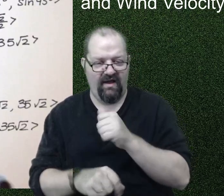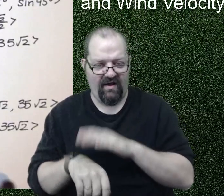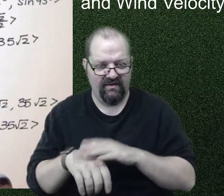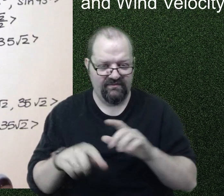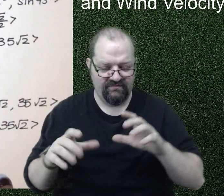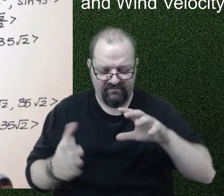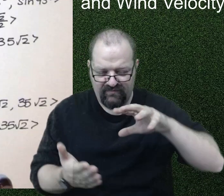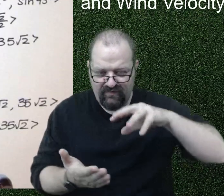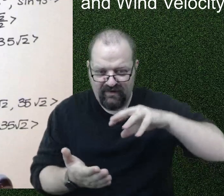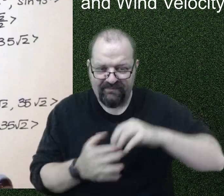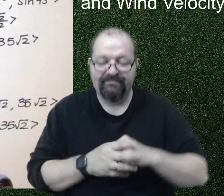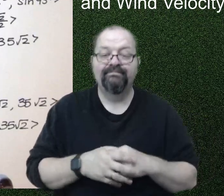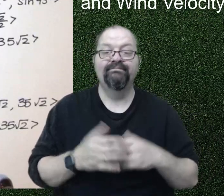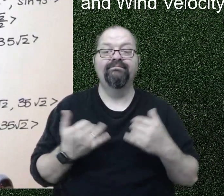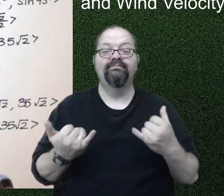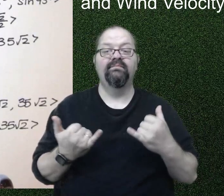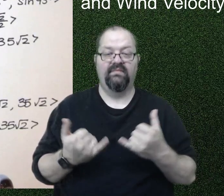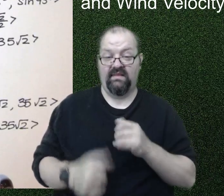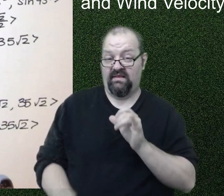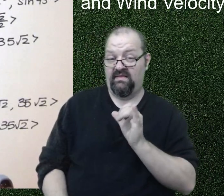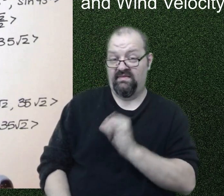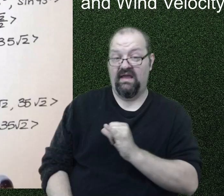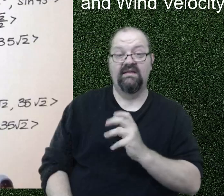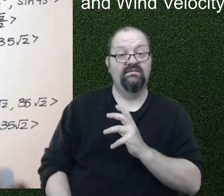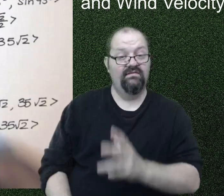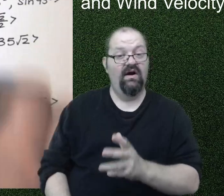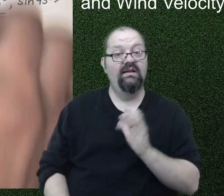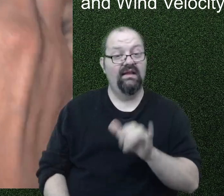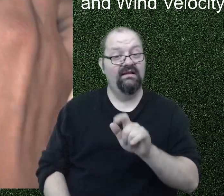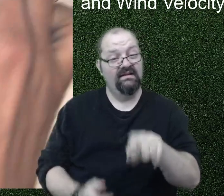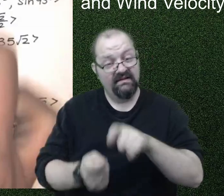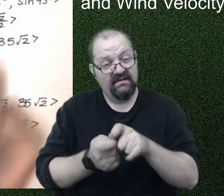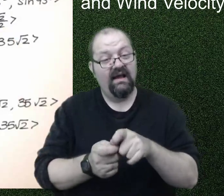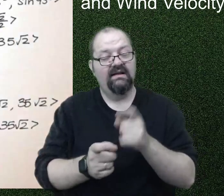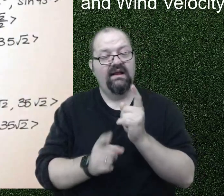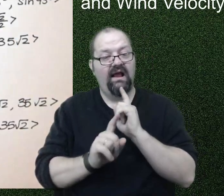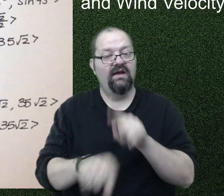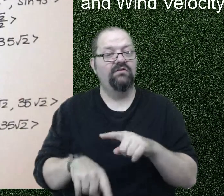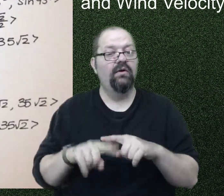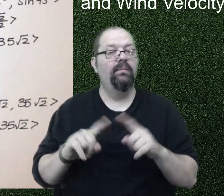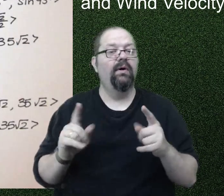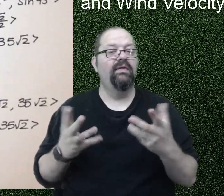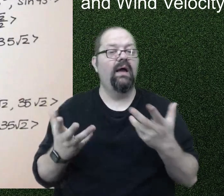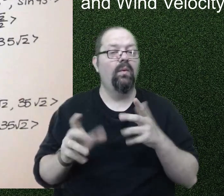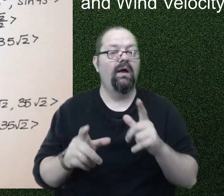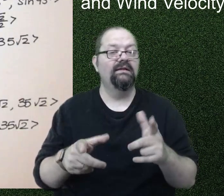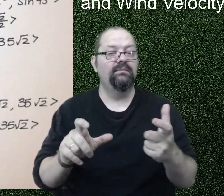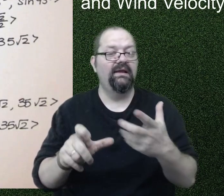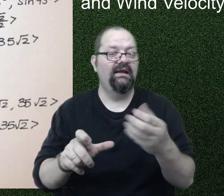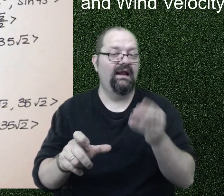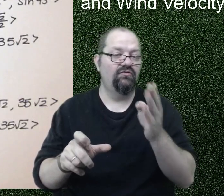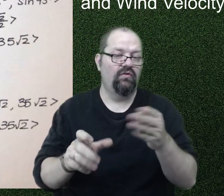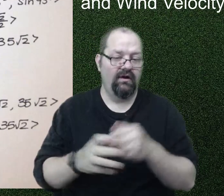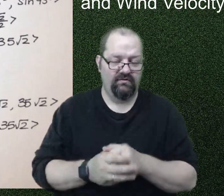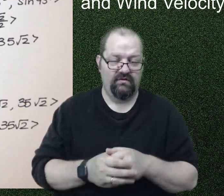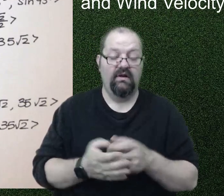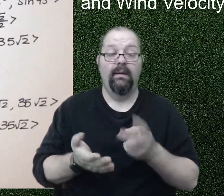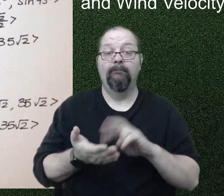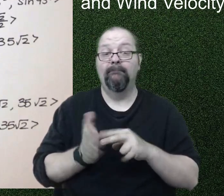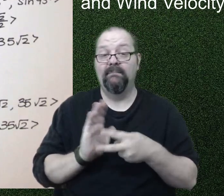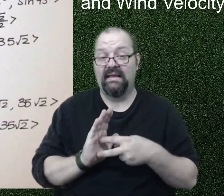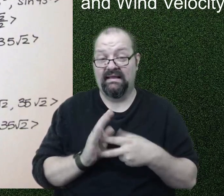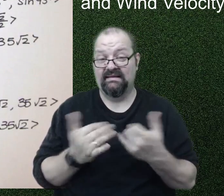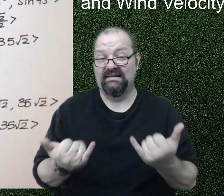Now this is fine. That's the exact answer. But they asked for the resultant speed and direction. So I'm going to come